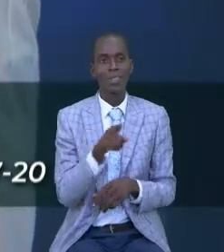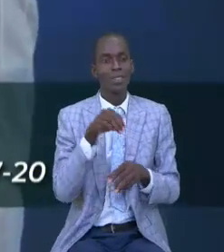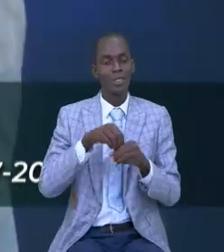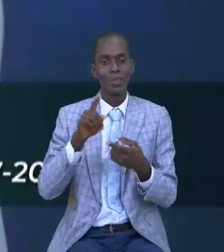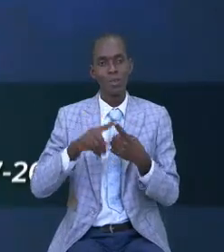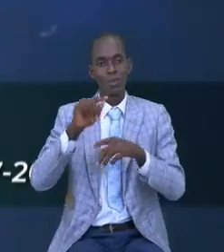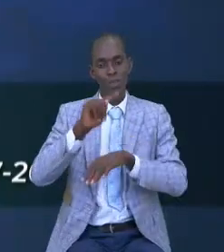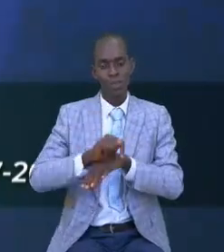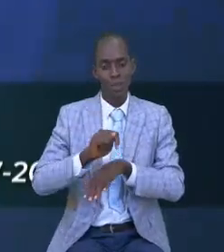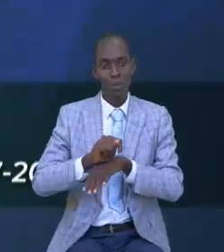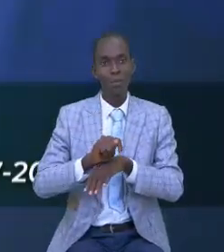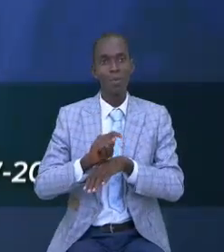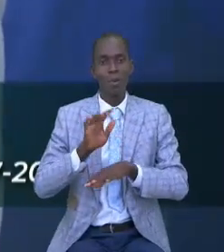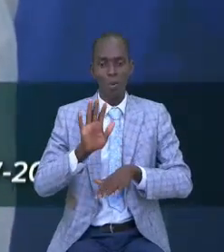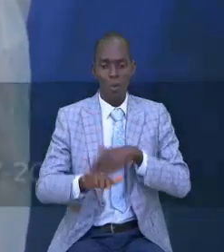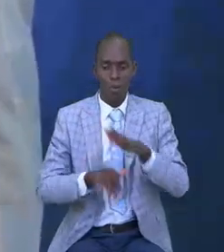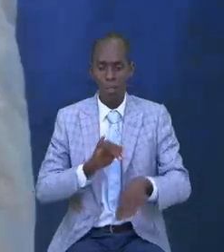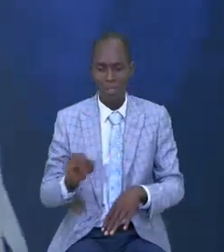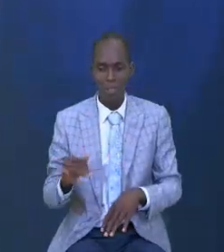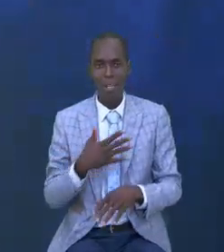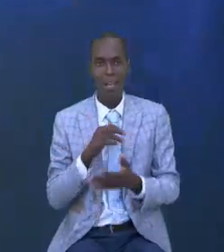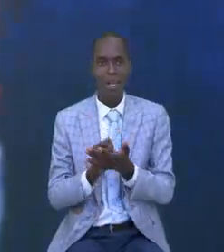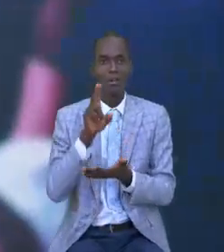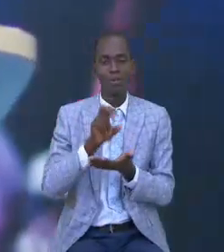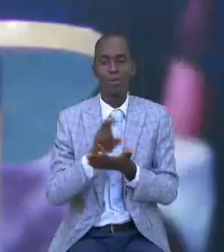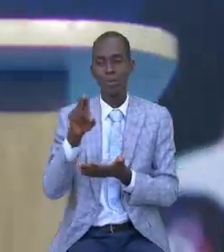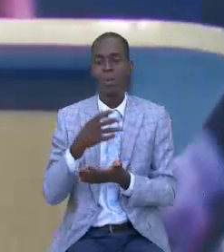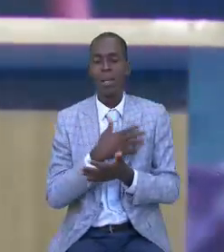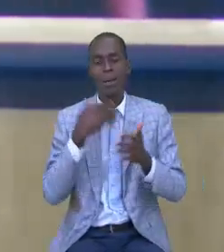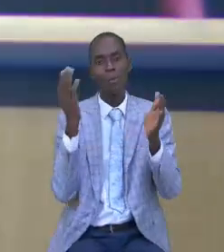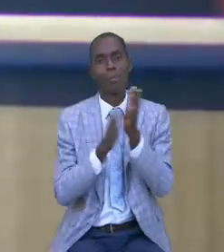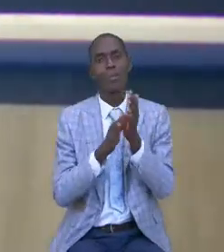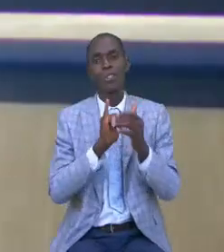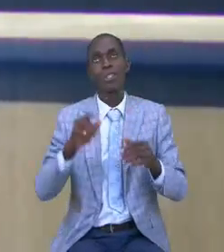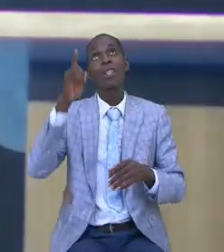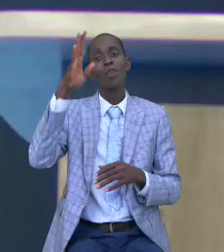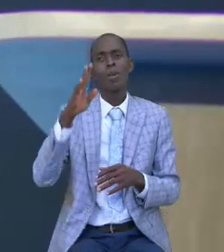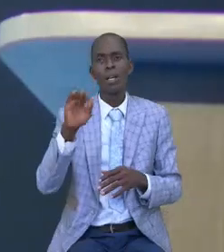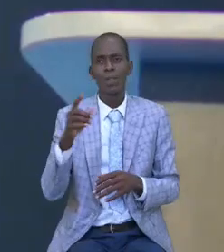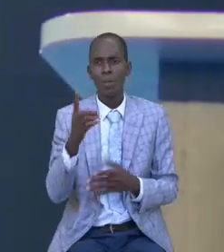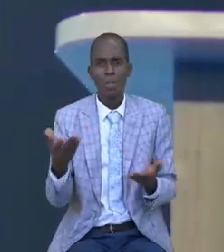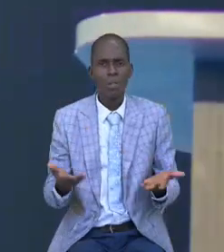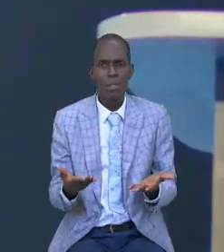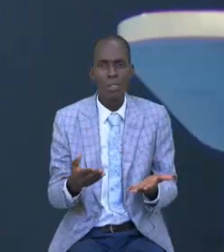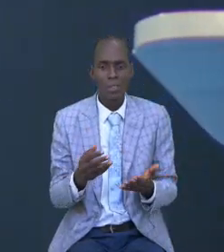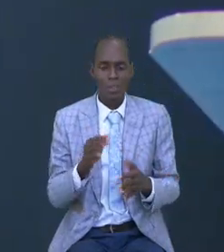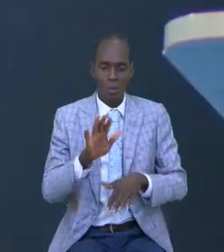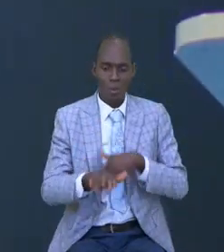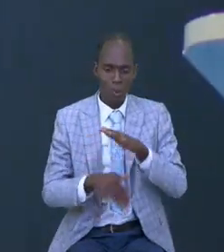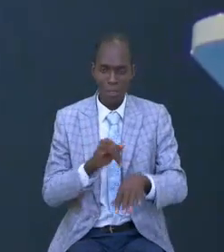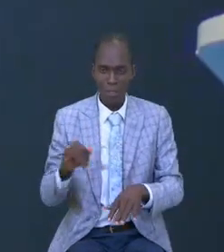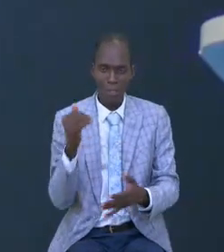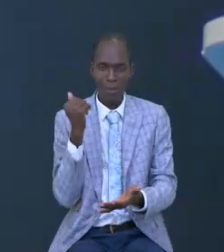walking and leaping and praising God. Anybody there? Yes, walking,